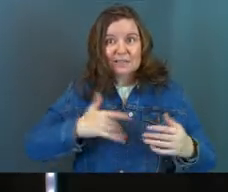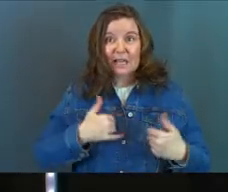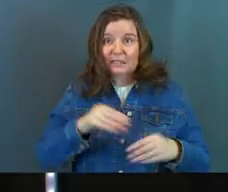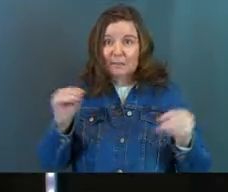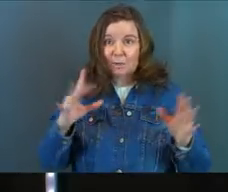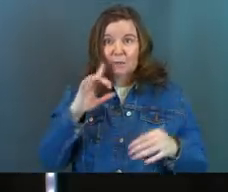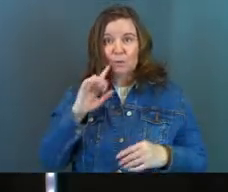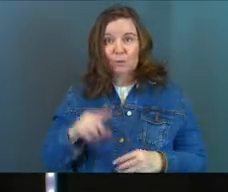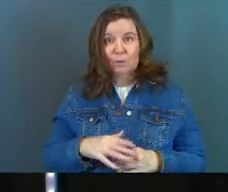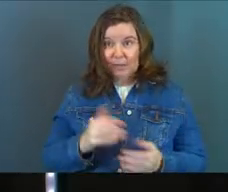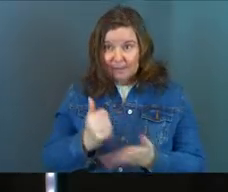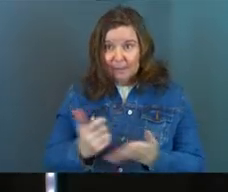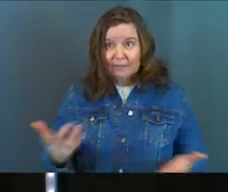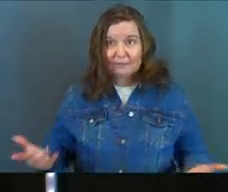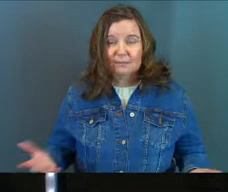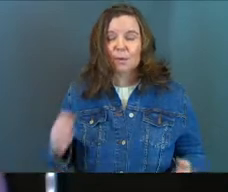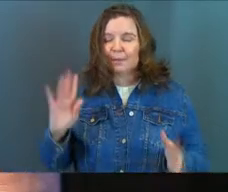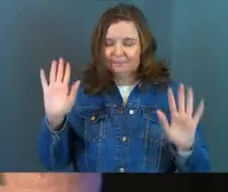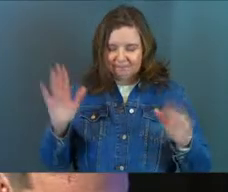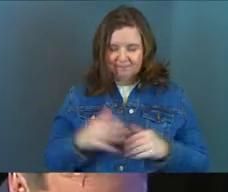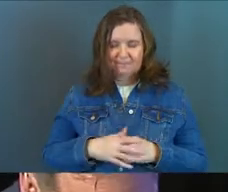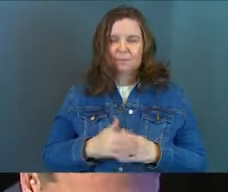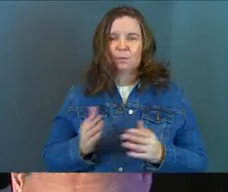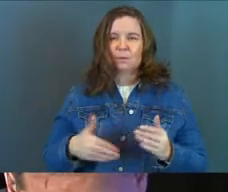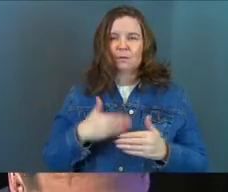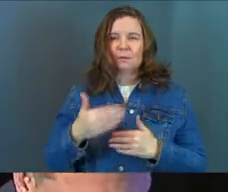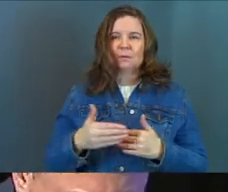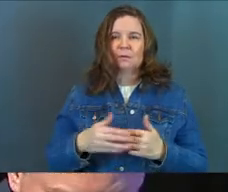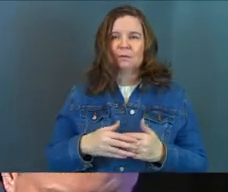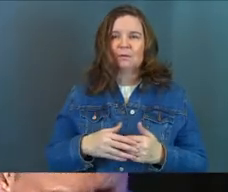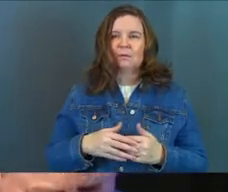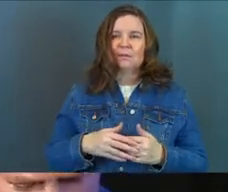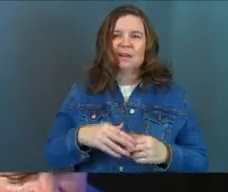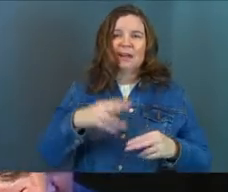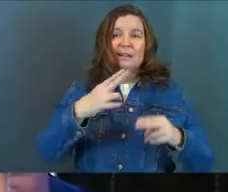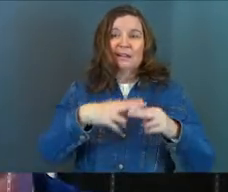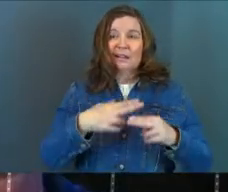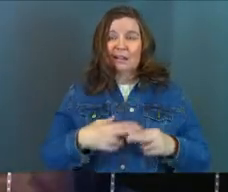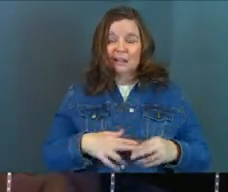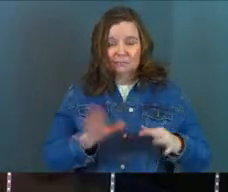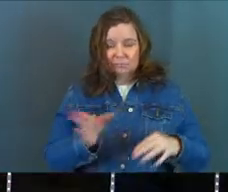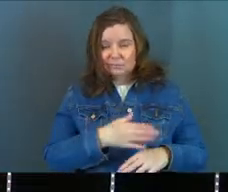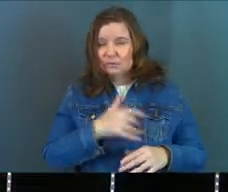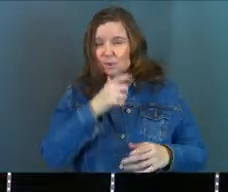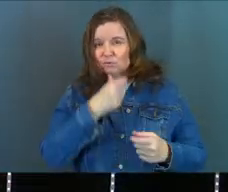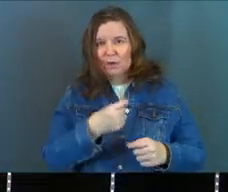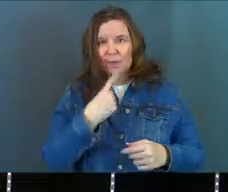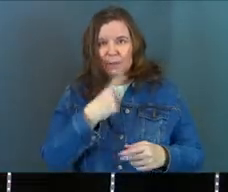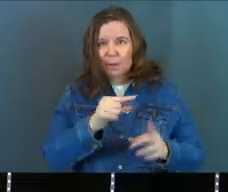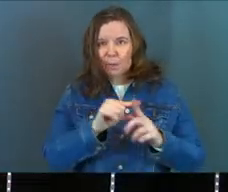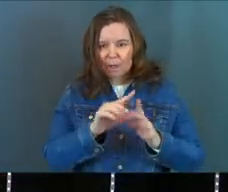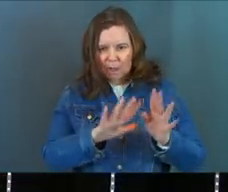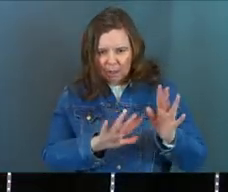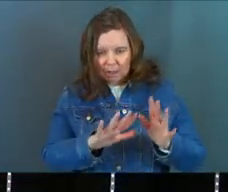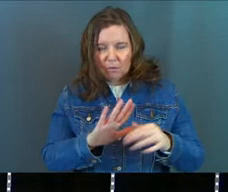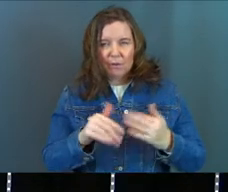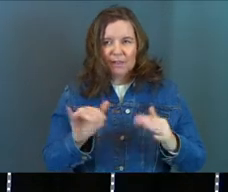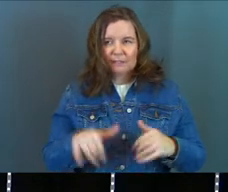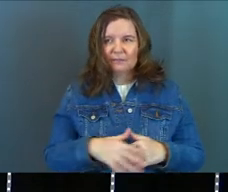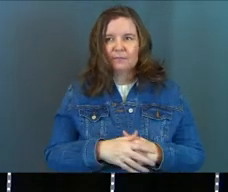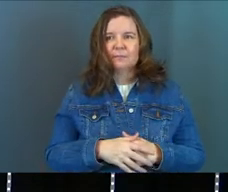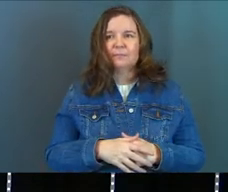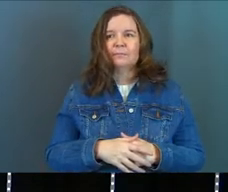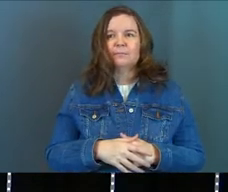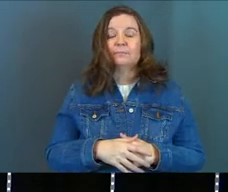miracle for you. Amen? Okay, we'll keep going. Skip the genealogies if you have to. Don't try to pronounce words, all that